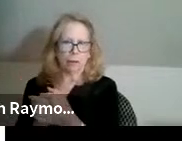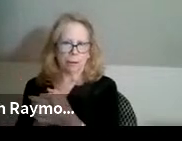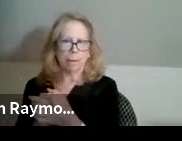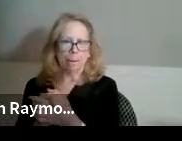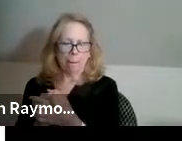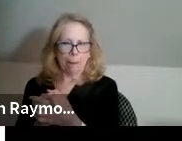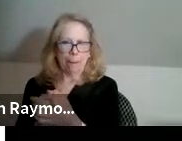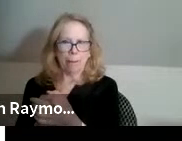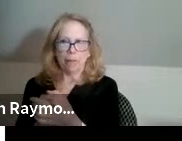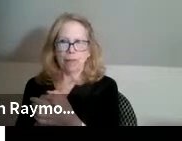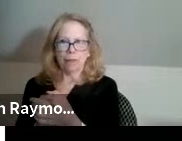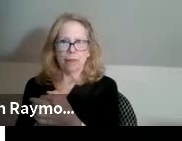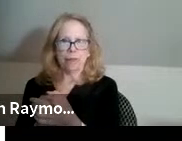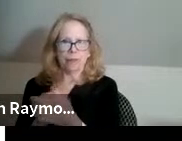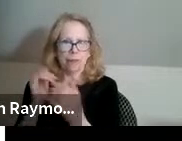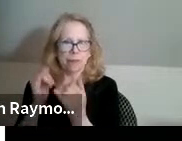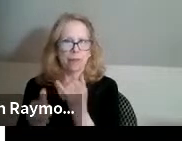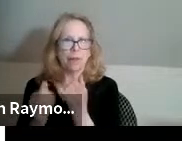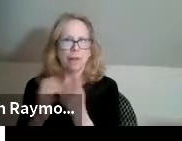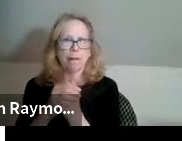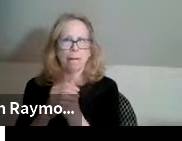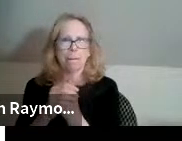Finally, you have